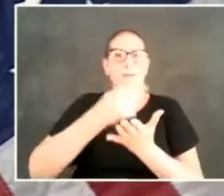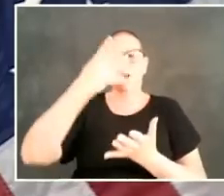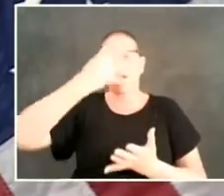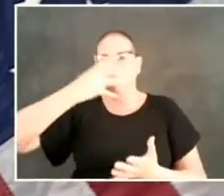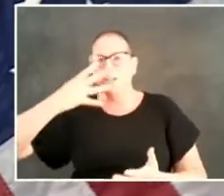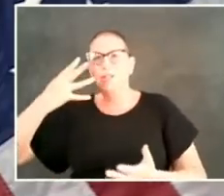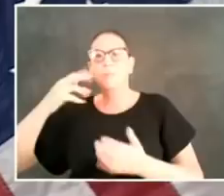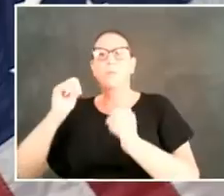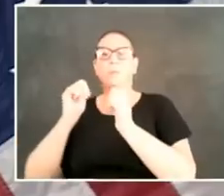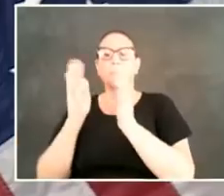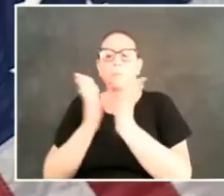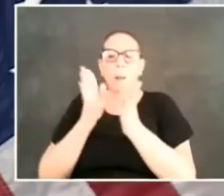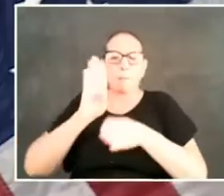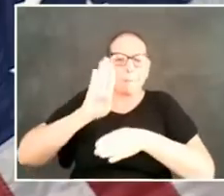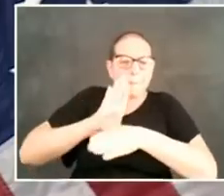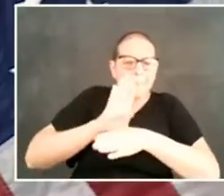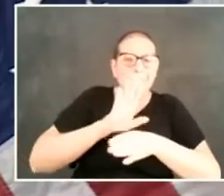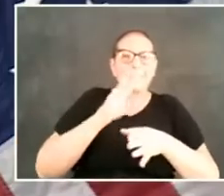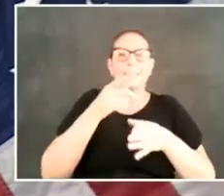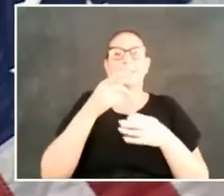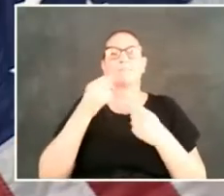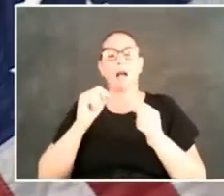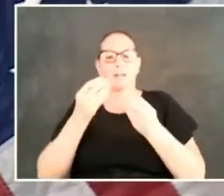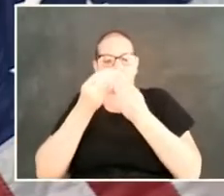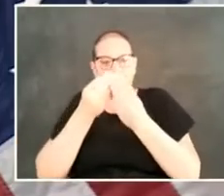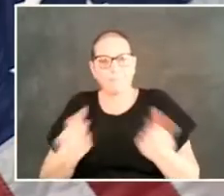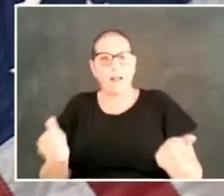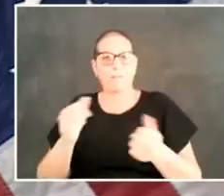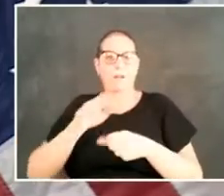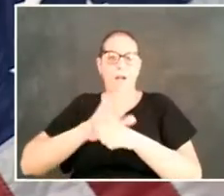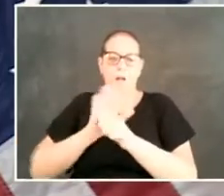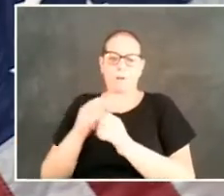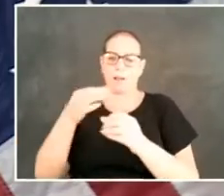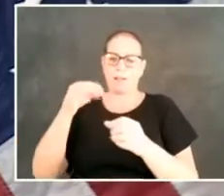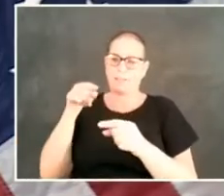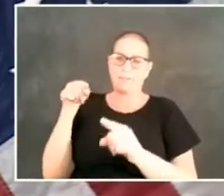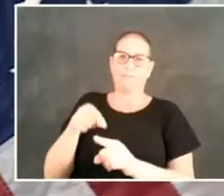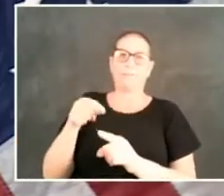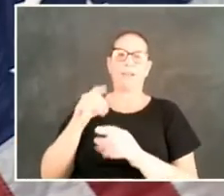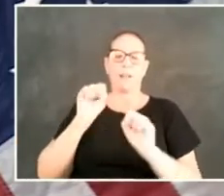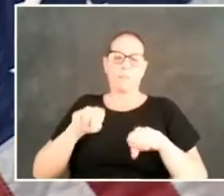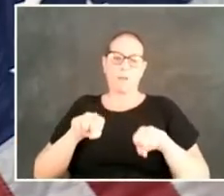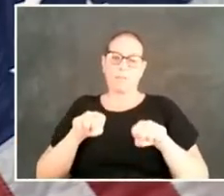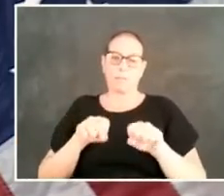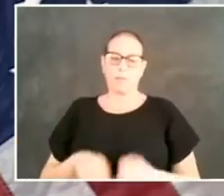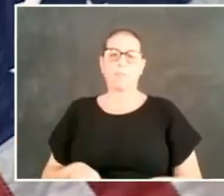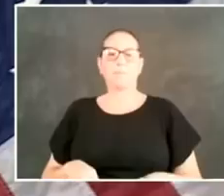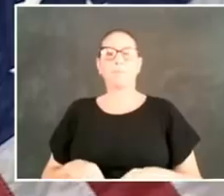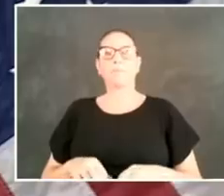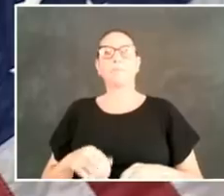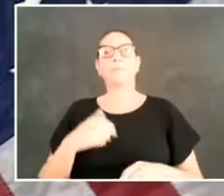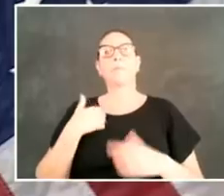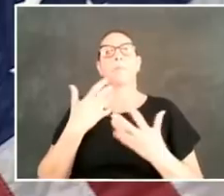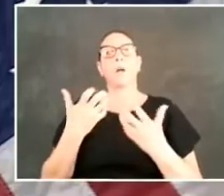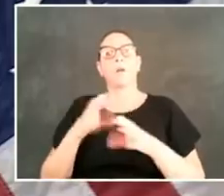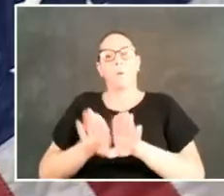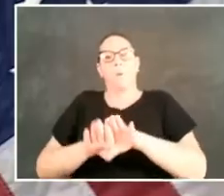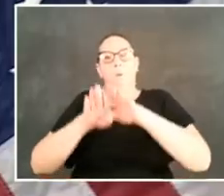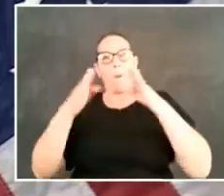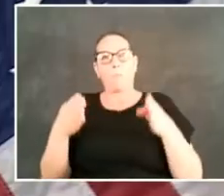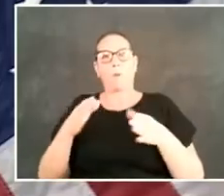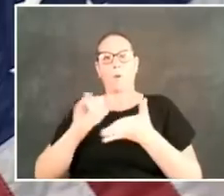possible and as thoroughly as possible, and make sure the restart happens as quickly as possible, but in a sustained fashion where we do